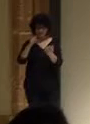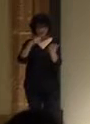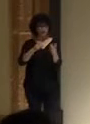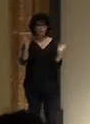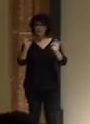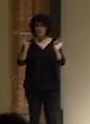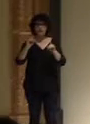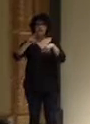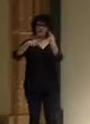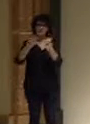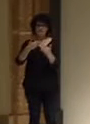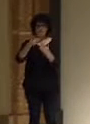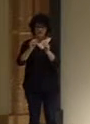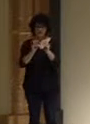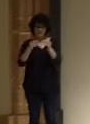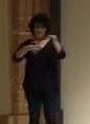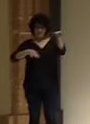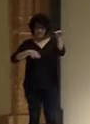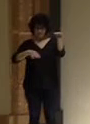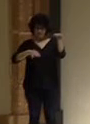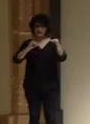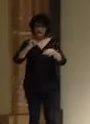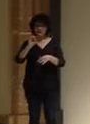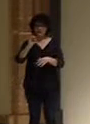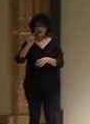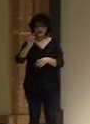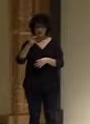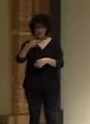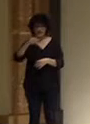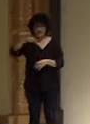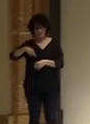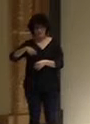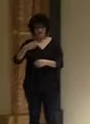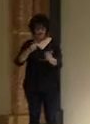the homepage of IETM website.